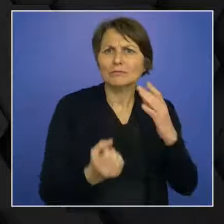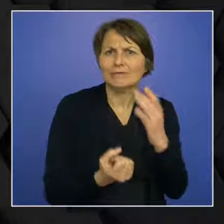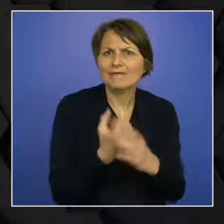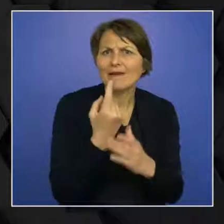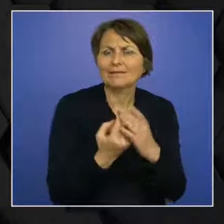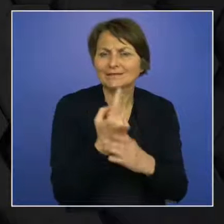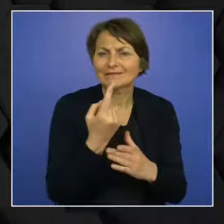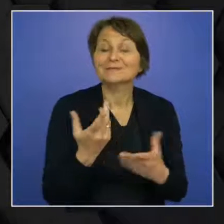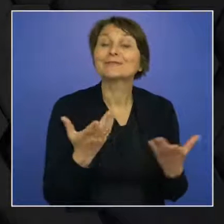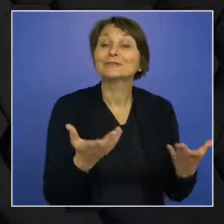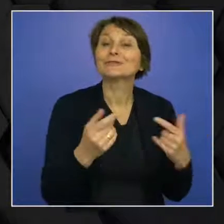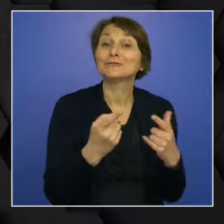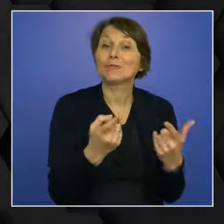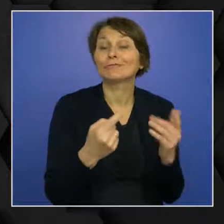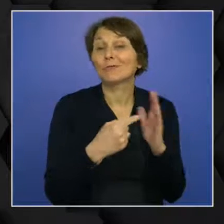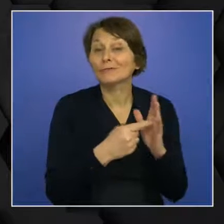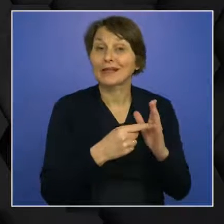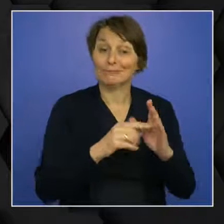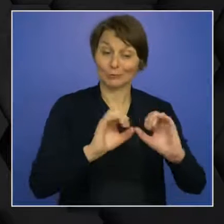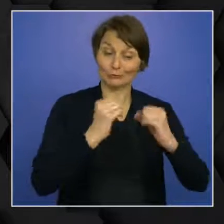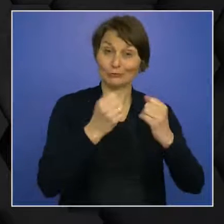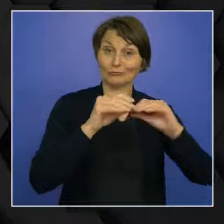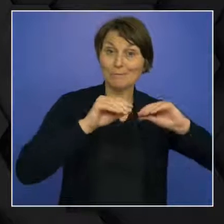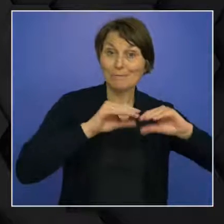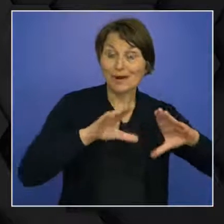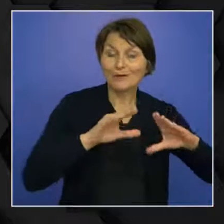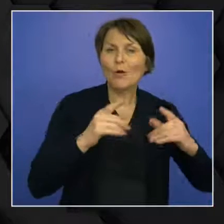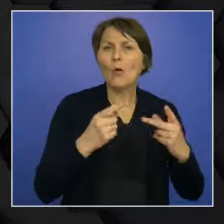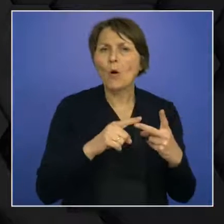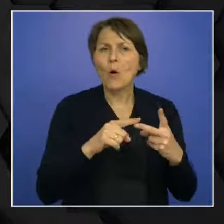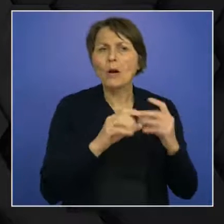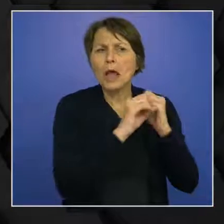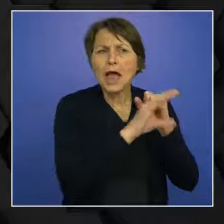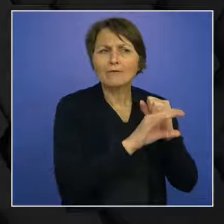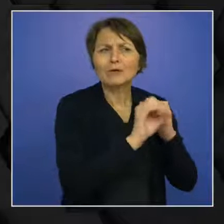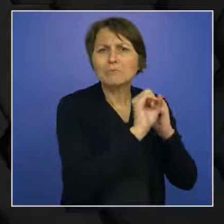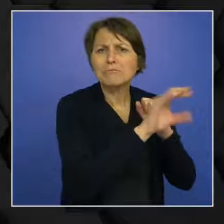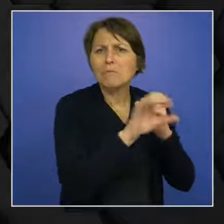means advertisements in whichever media you can